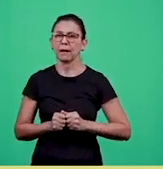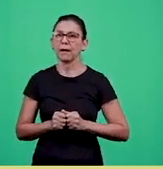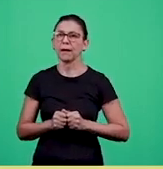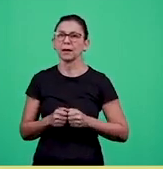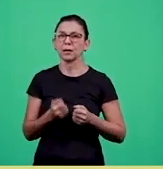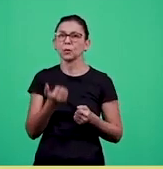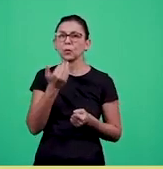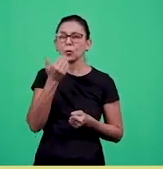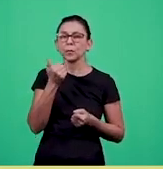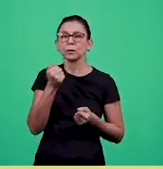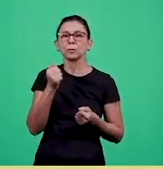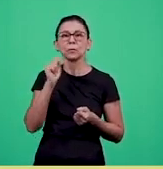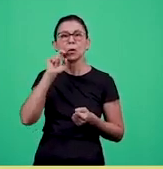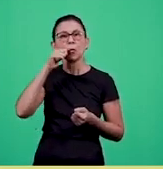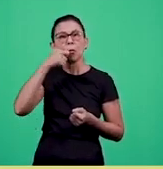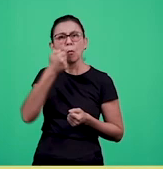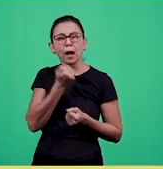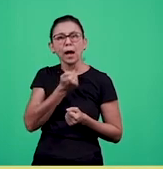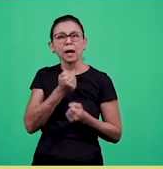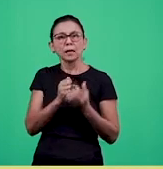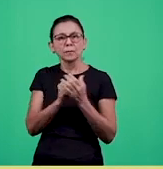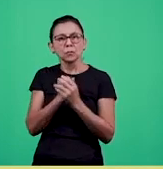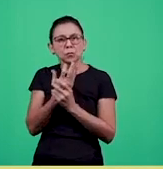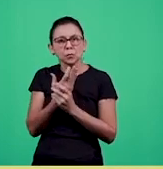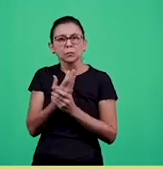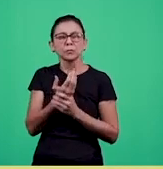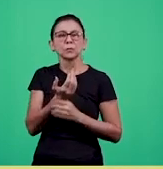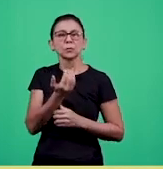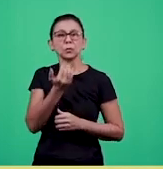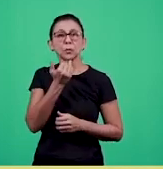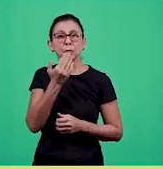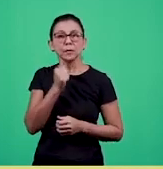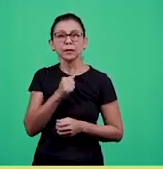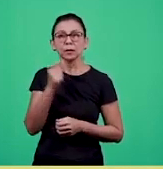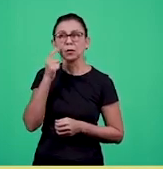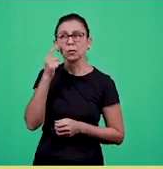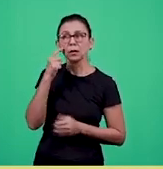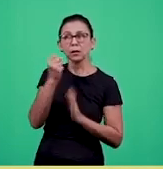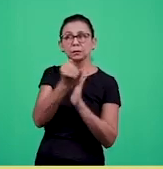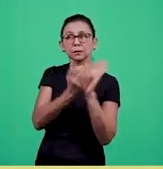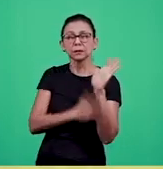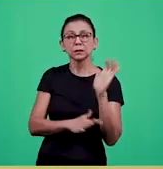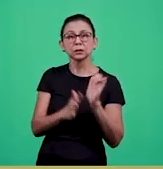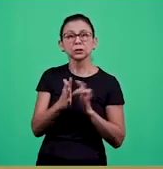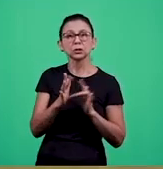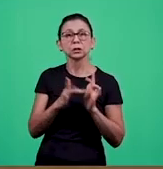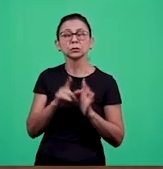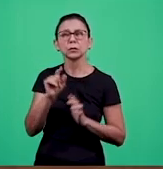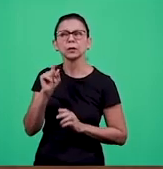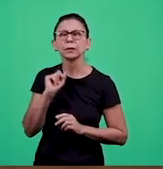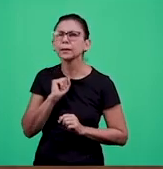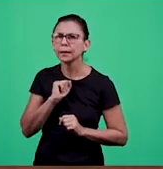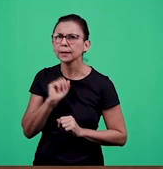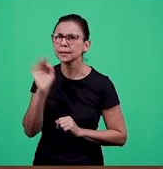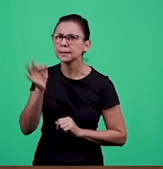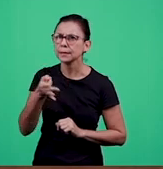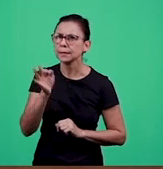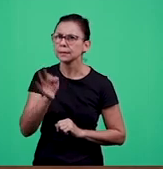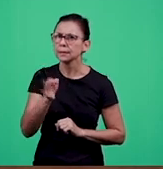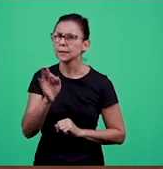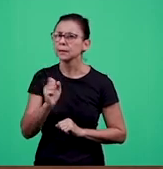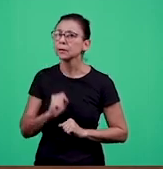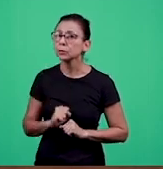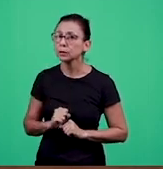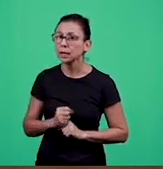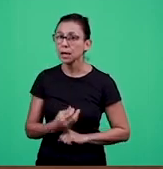lamb, which was the deliverance for that family. Look at how important. Look what the blood of Jesus